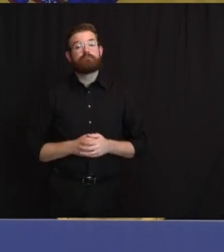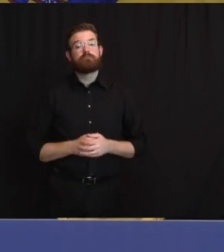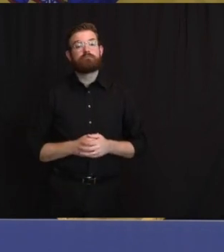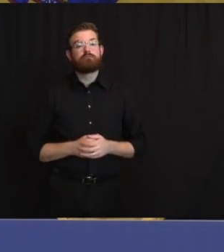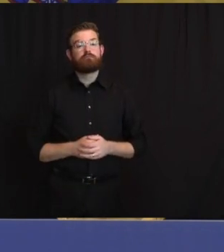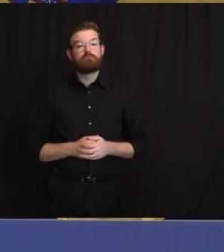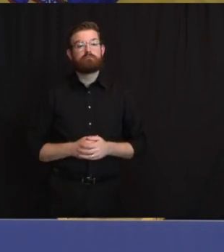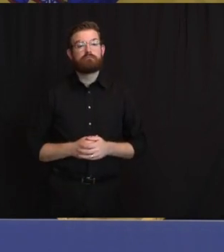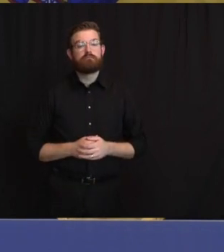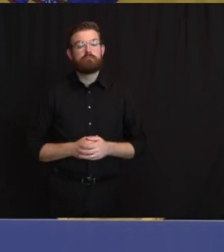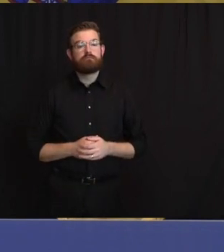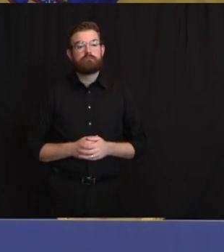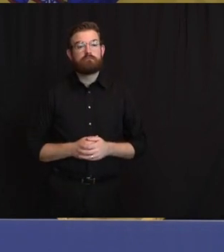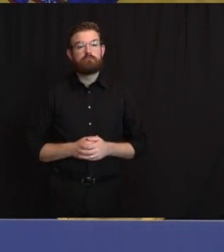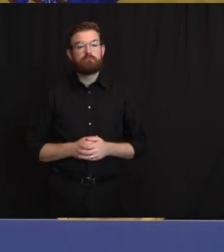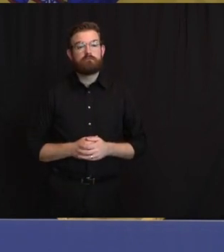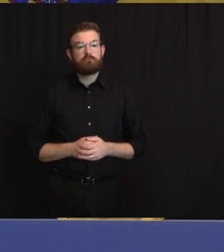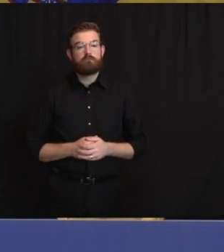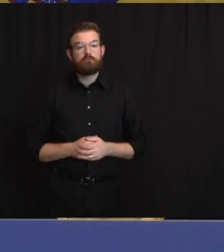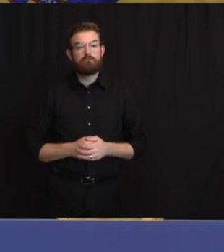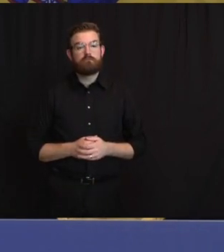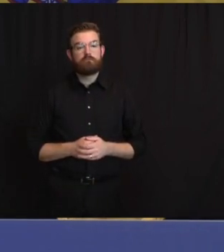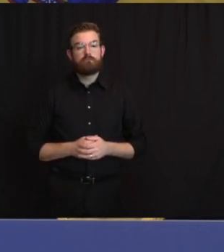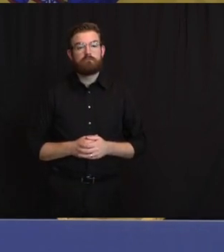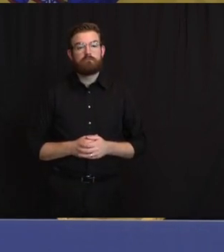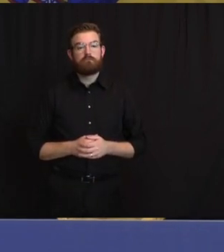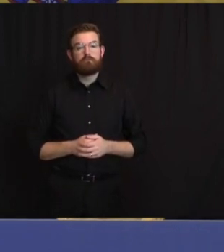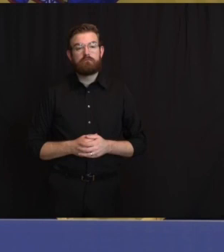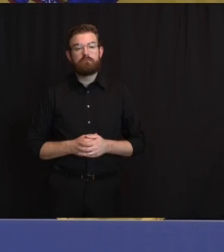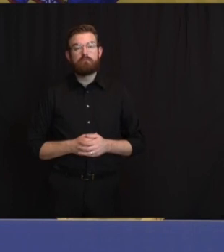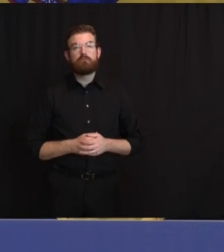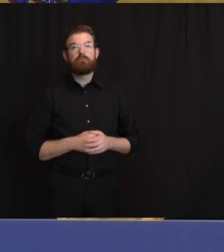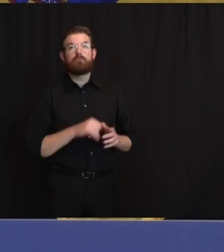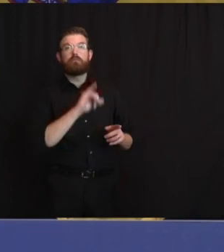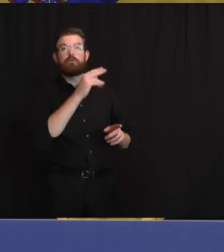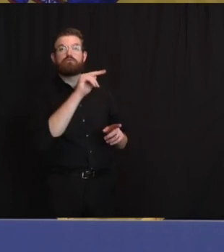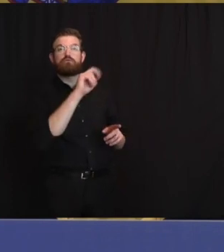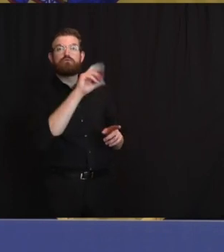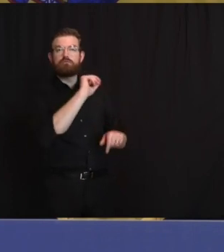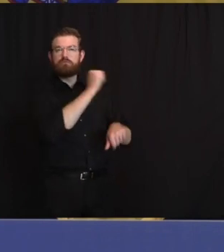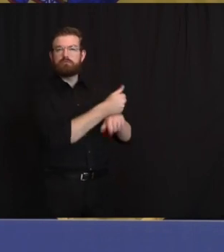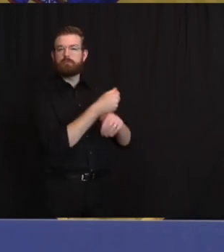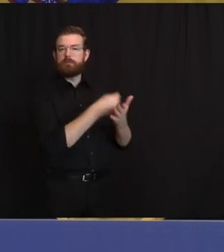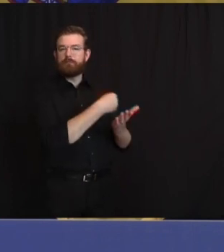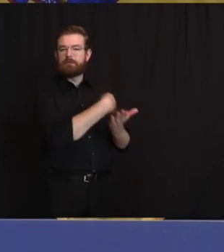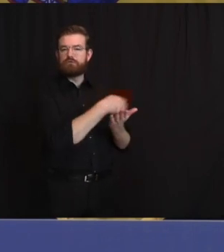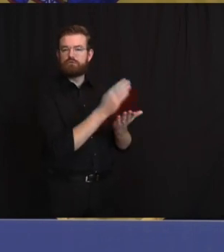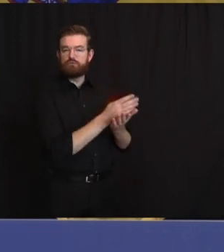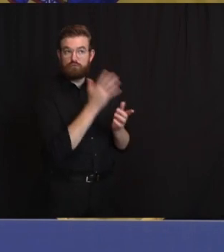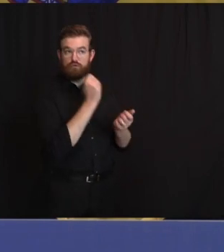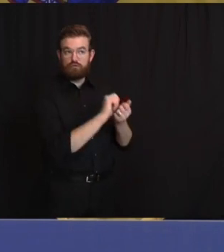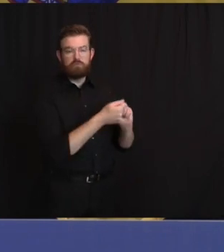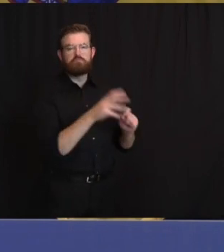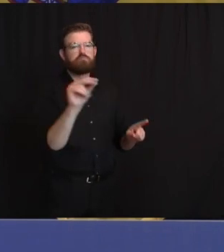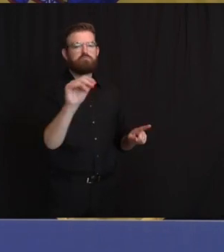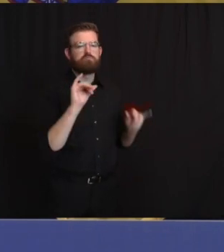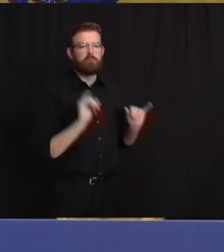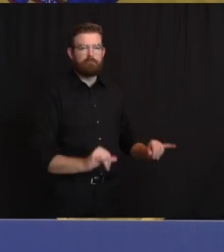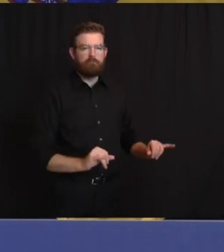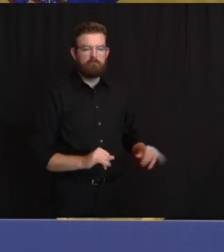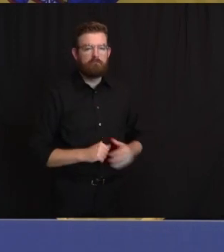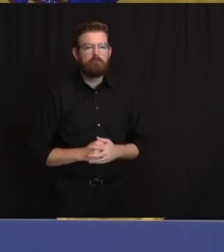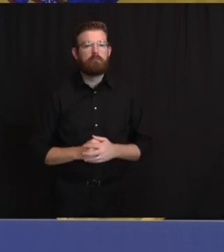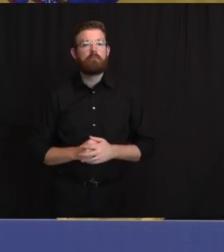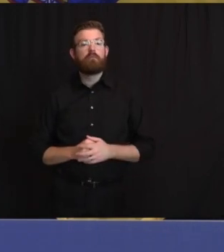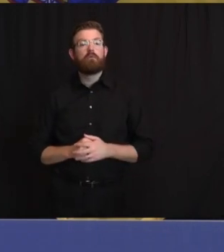to revise what we had on June 30th. This, by the way, is not something that, this has not happened like snapping fingers. This is